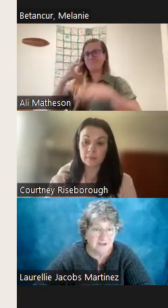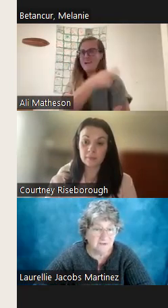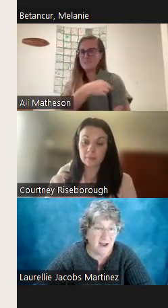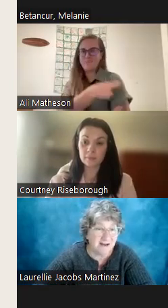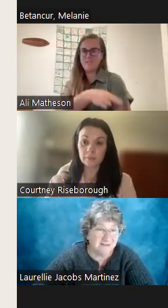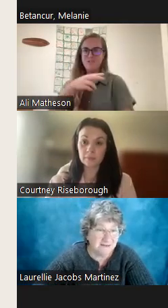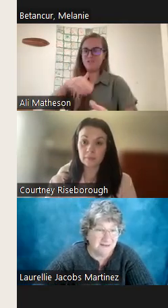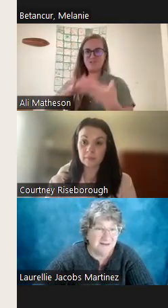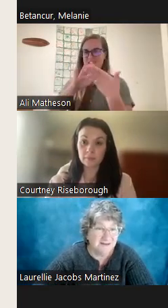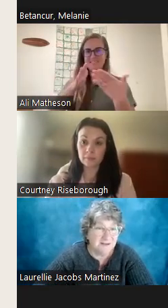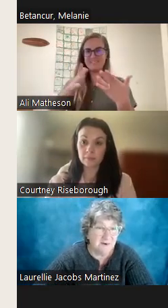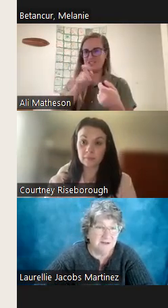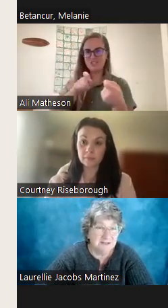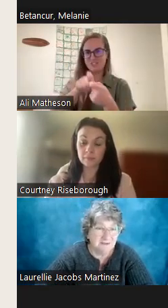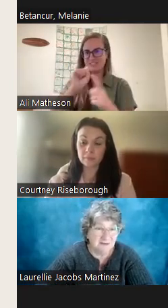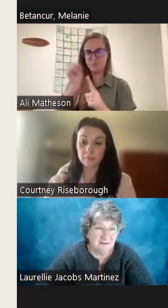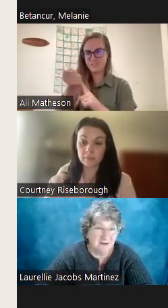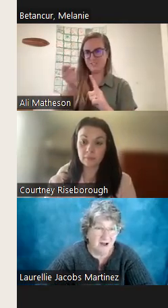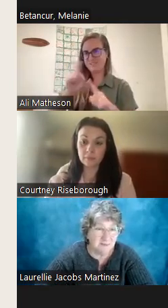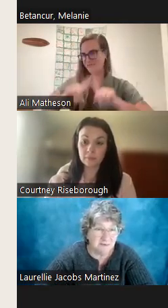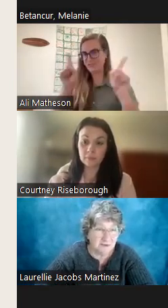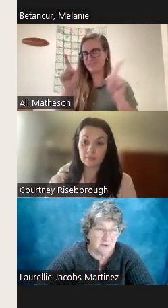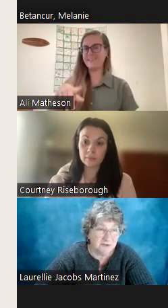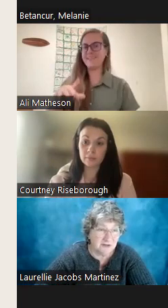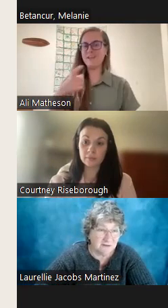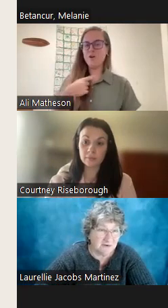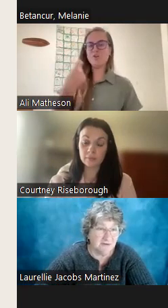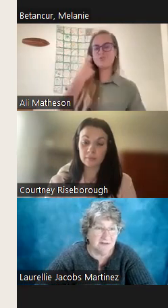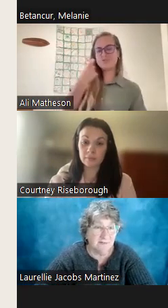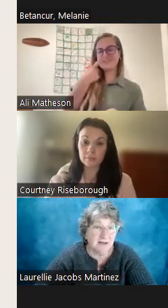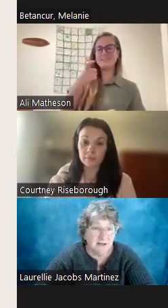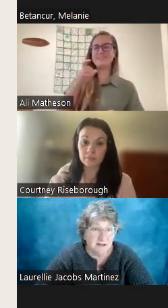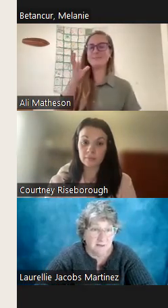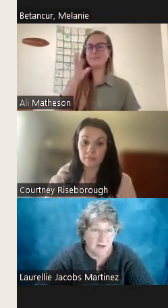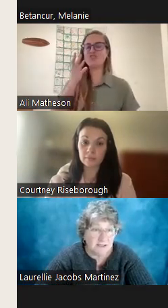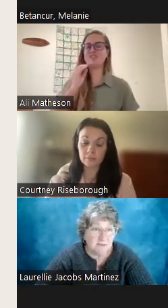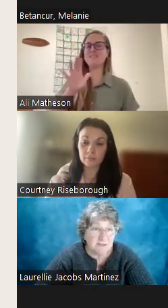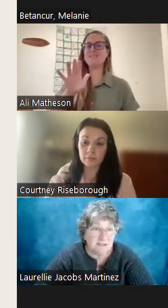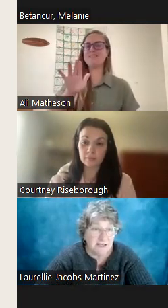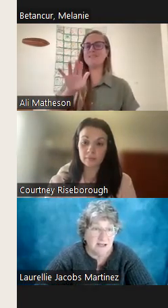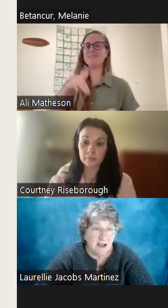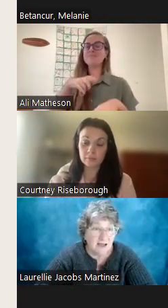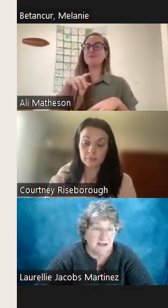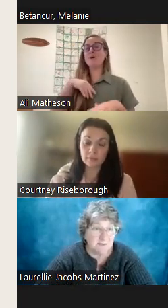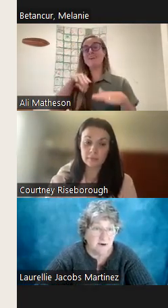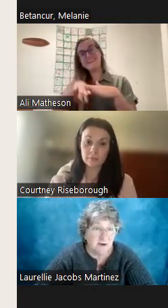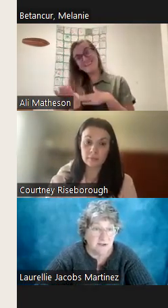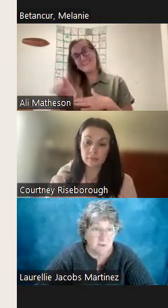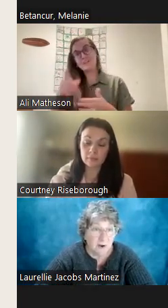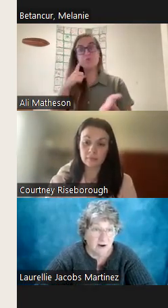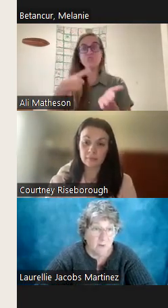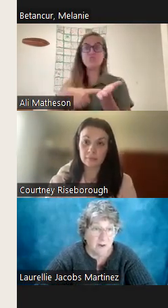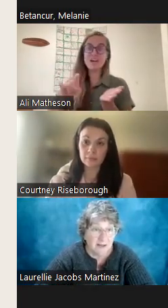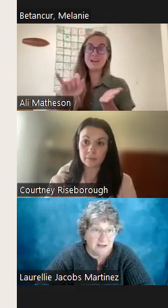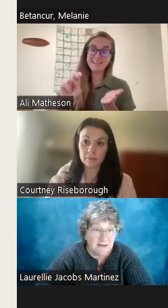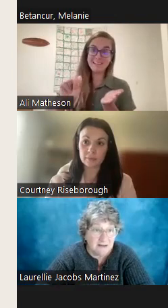really is a variety of experience in different hospital situations that I've confronted. But honestly, recently I had an experience